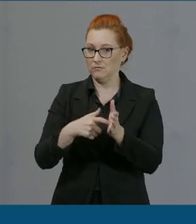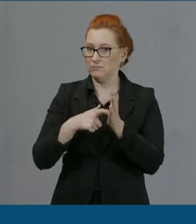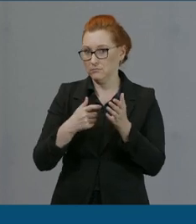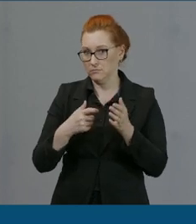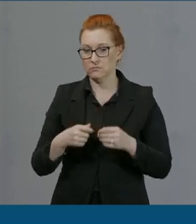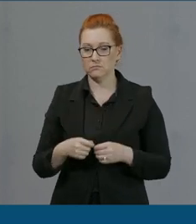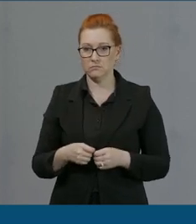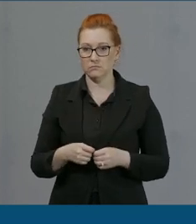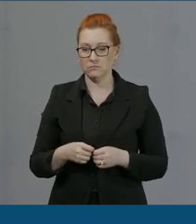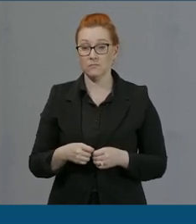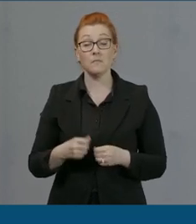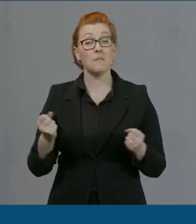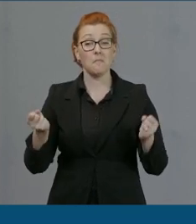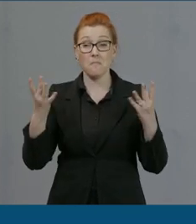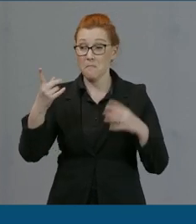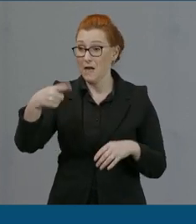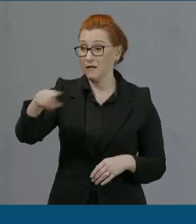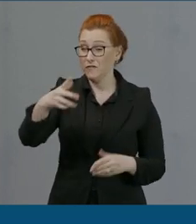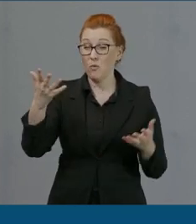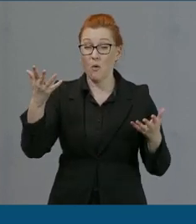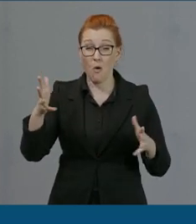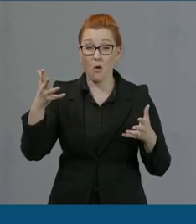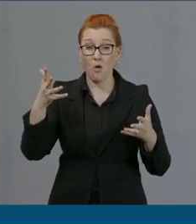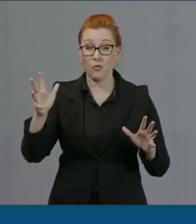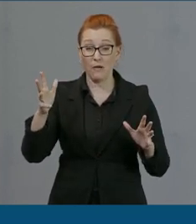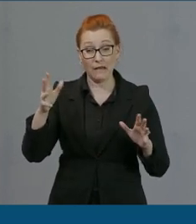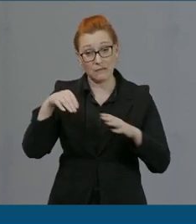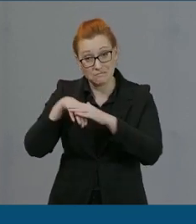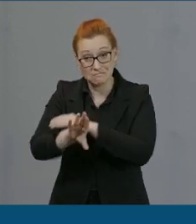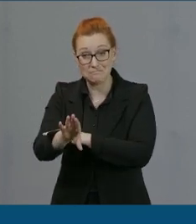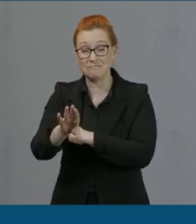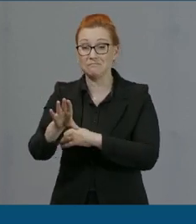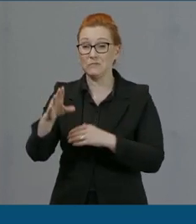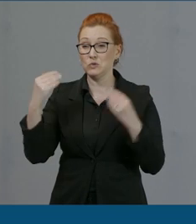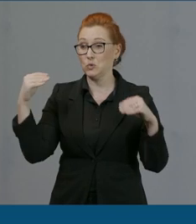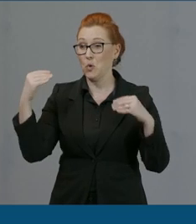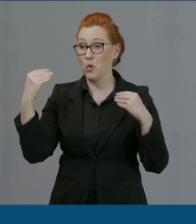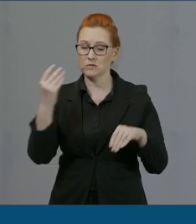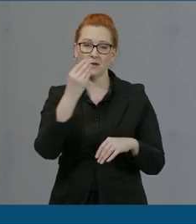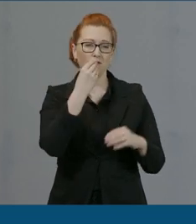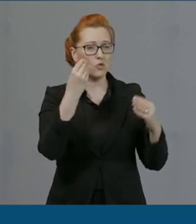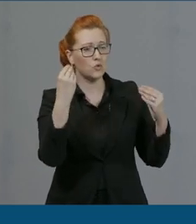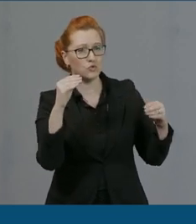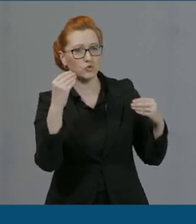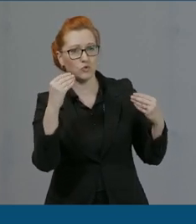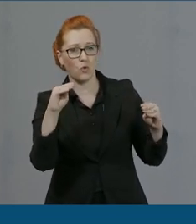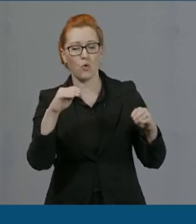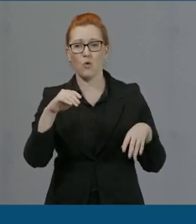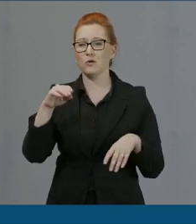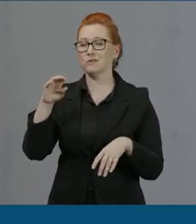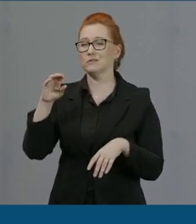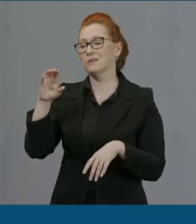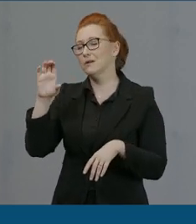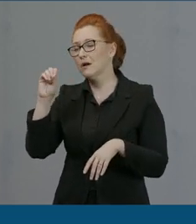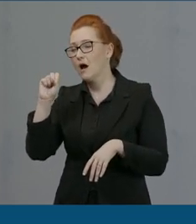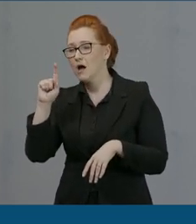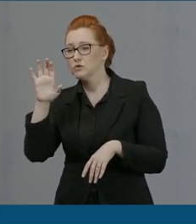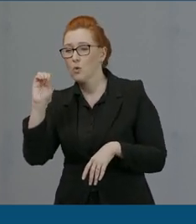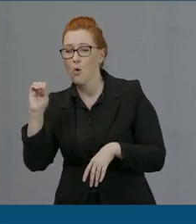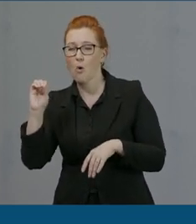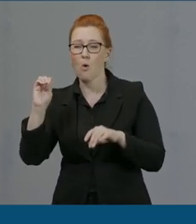Now, many of you are already inside retail establishments like grocery stores and Costco's,